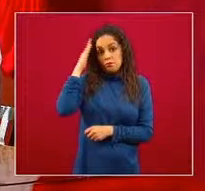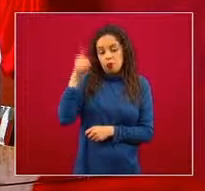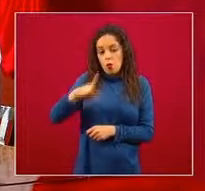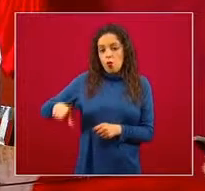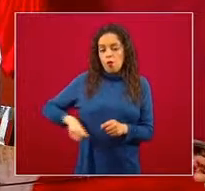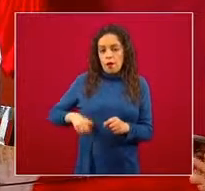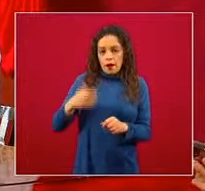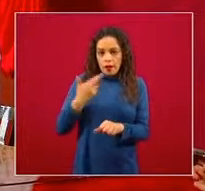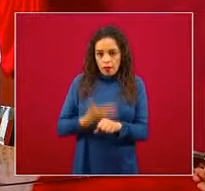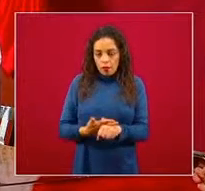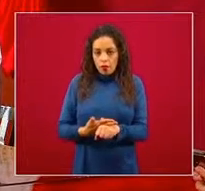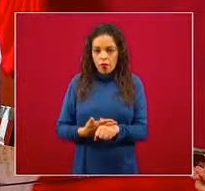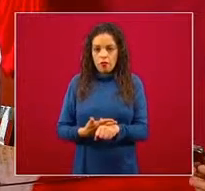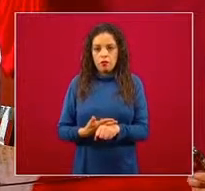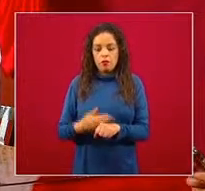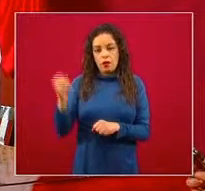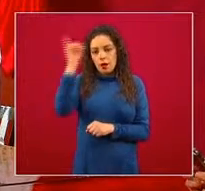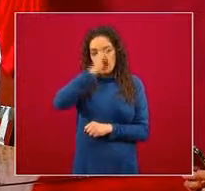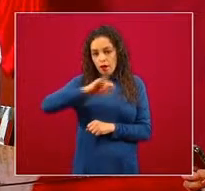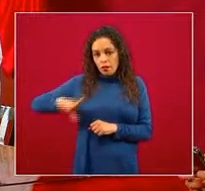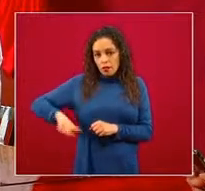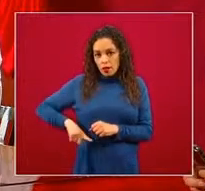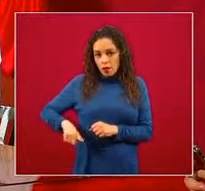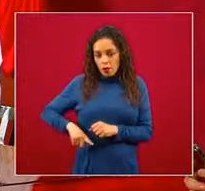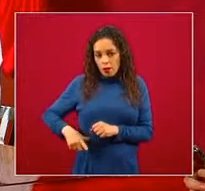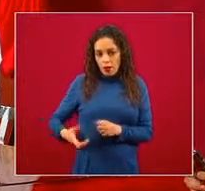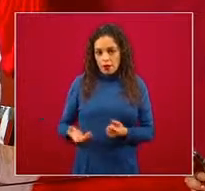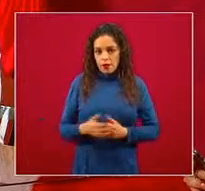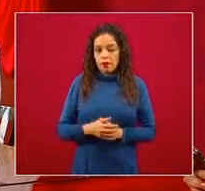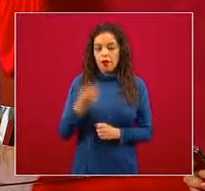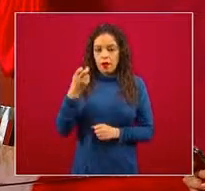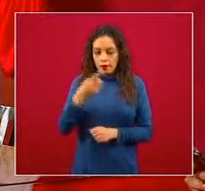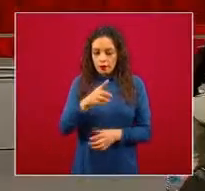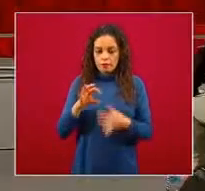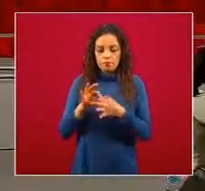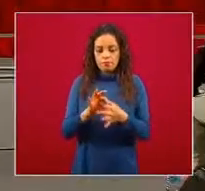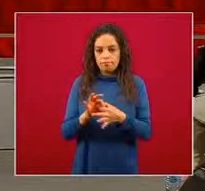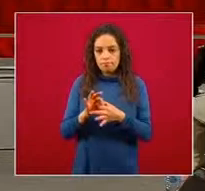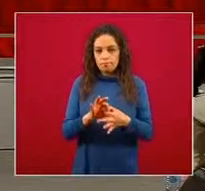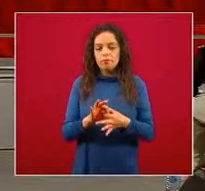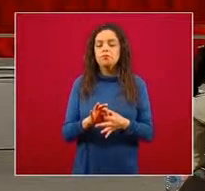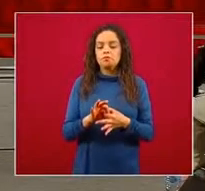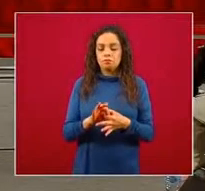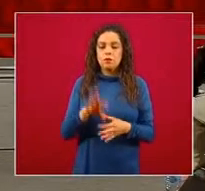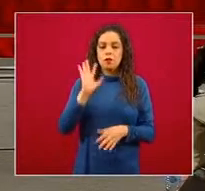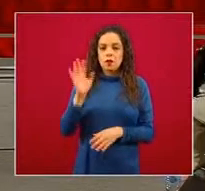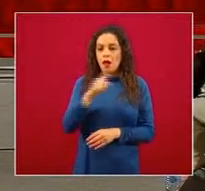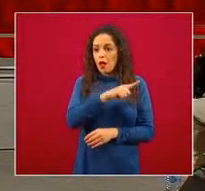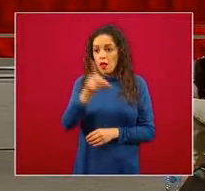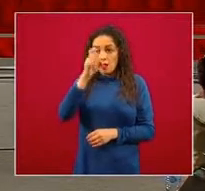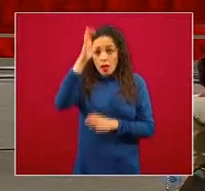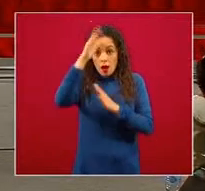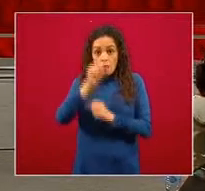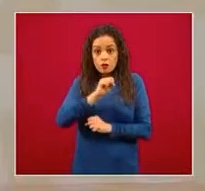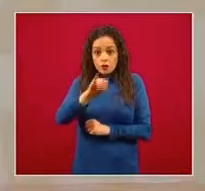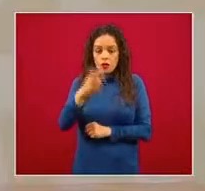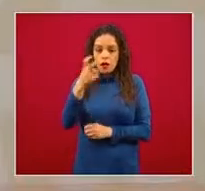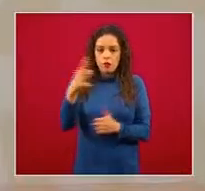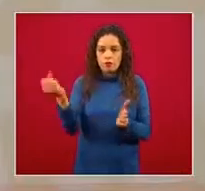level. So we're talking about governors and state officials, and we have been getting into a